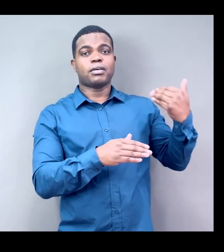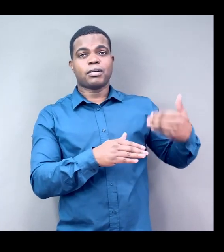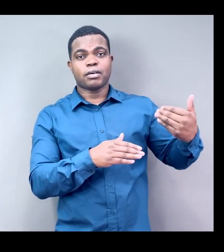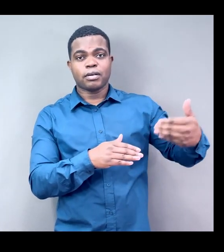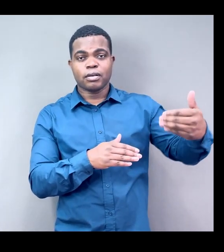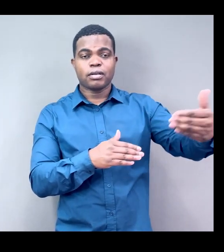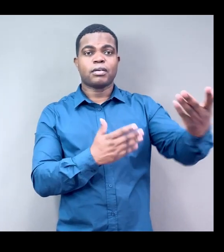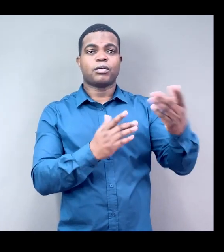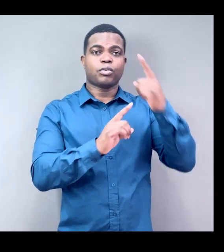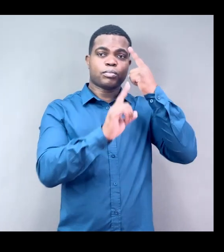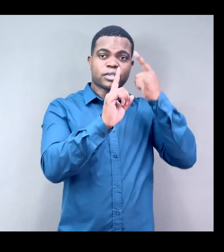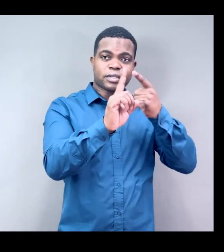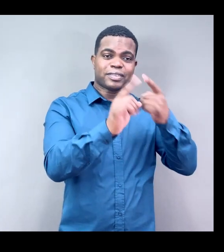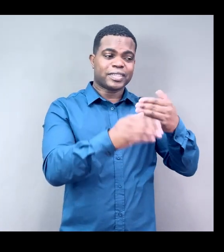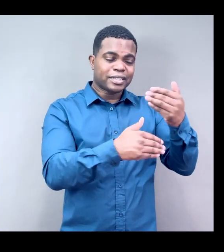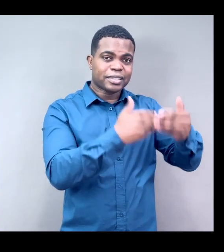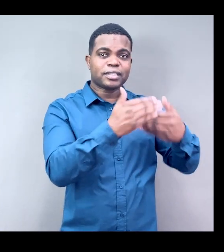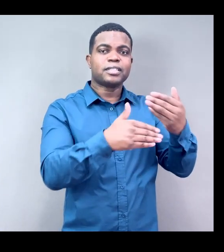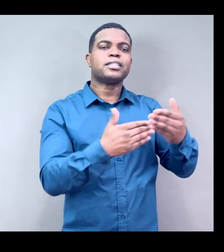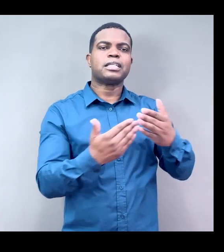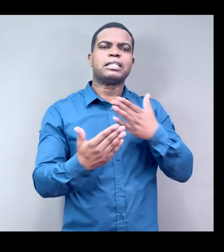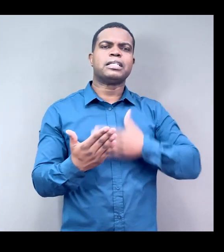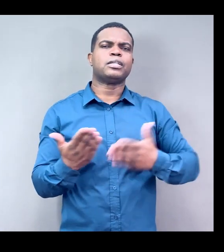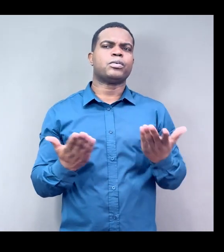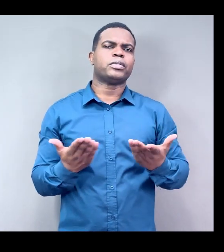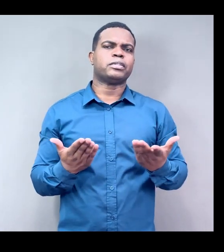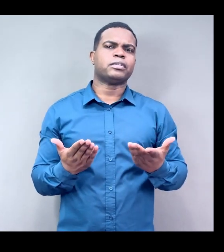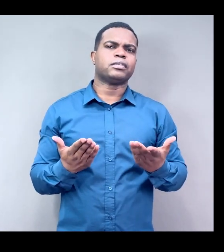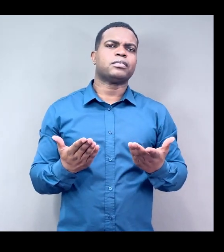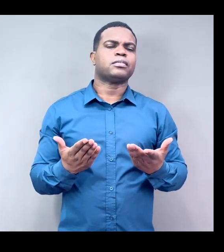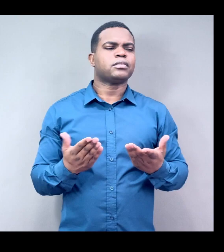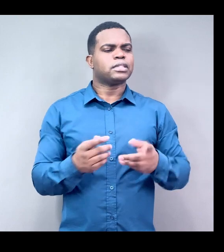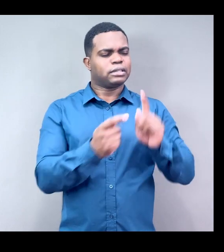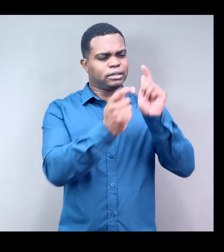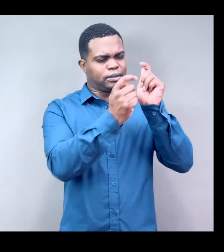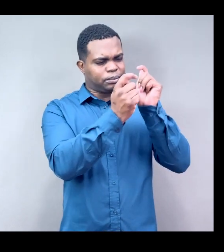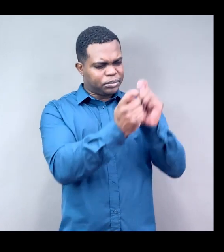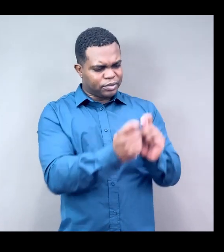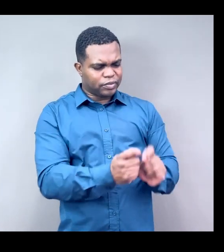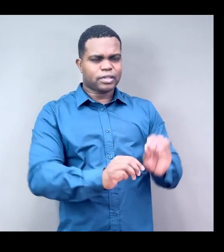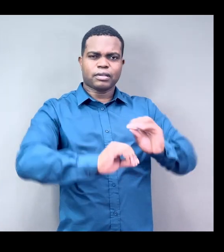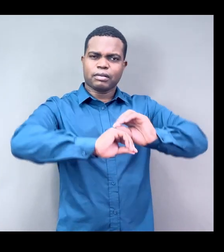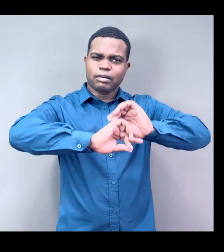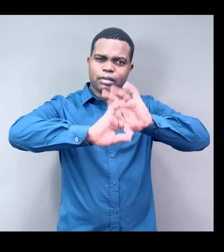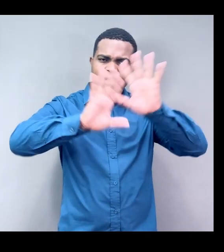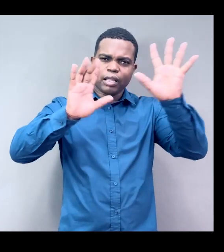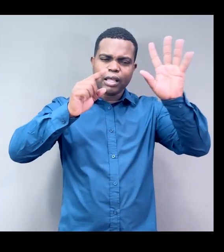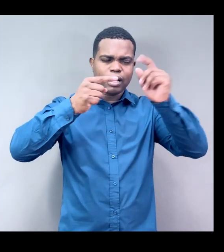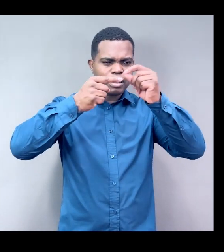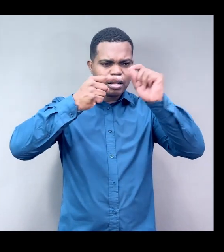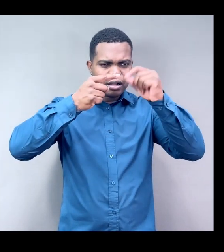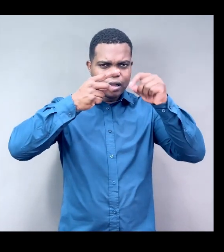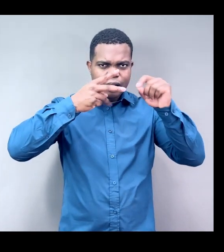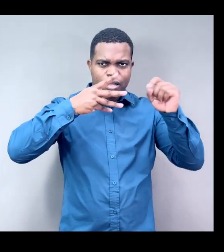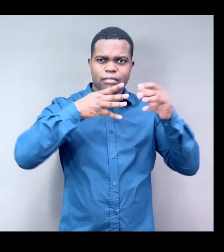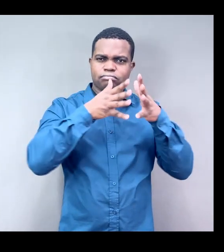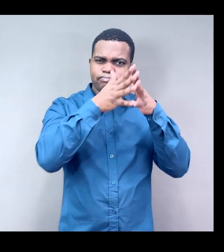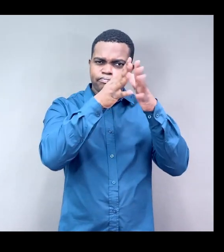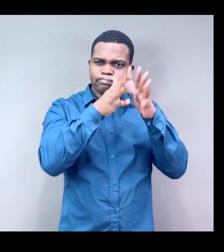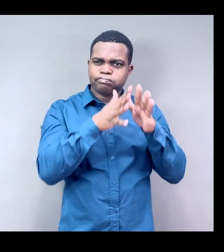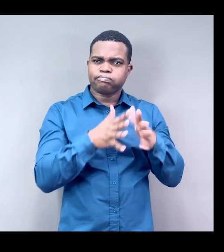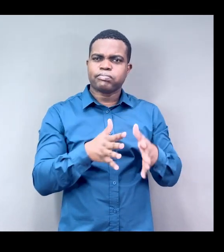for the initiative you want to carry out? From which time to what time? So you need to you need to be